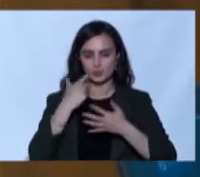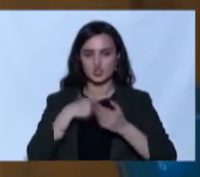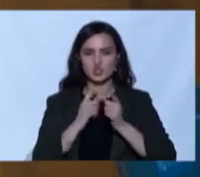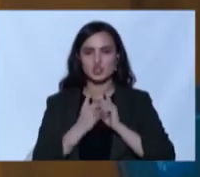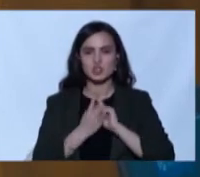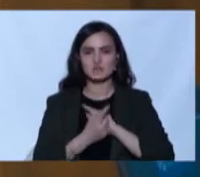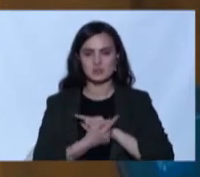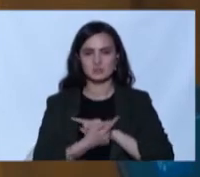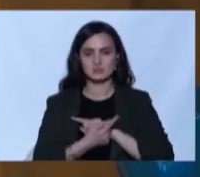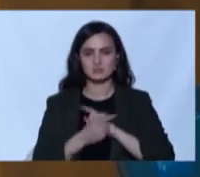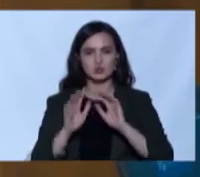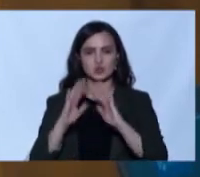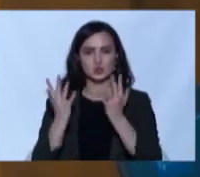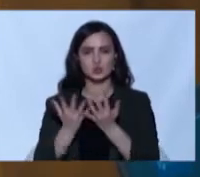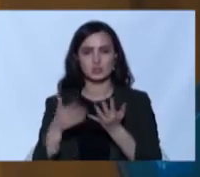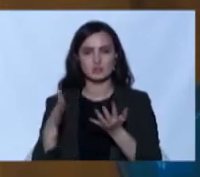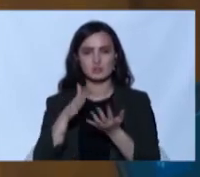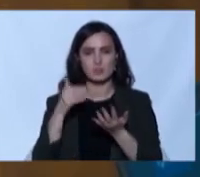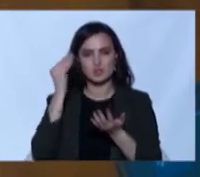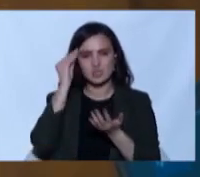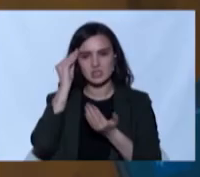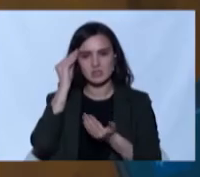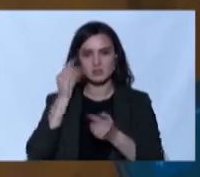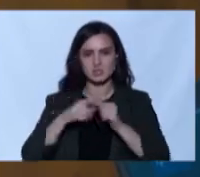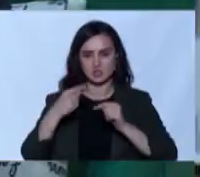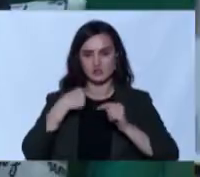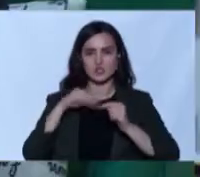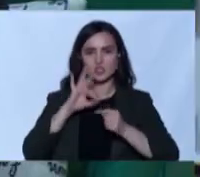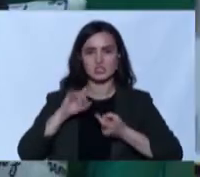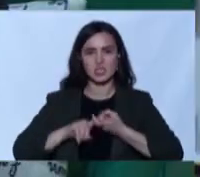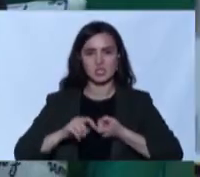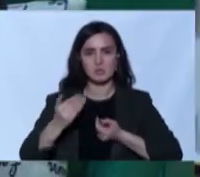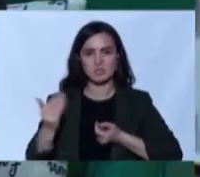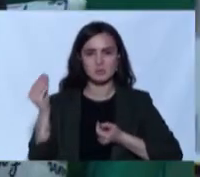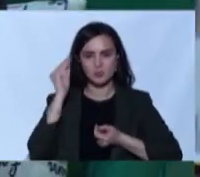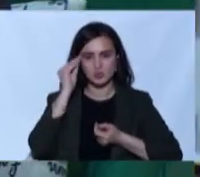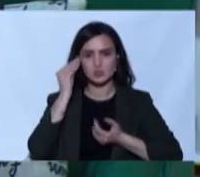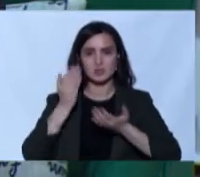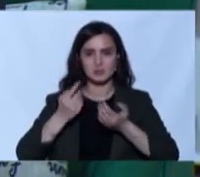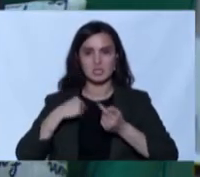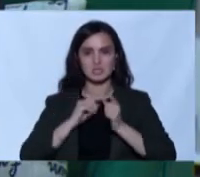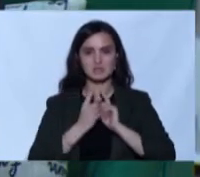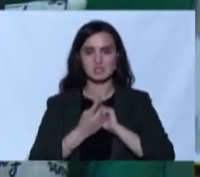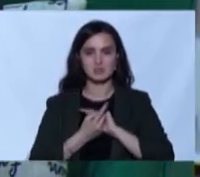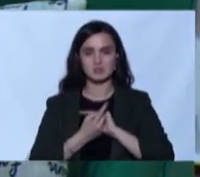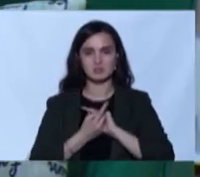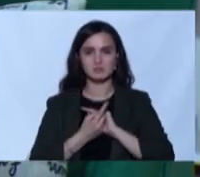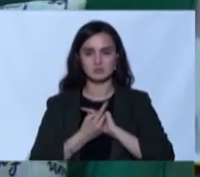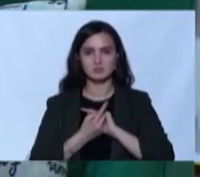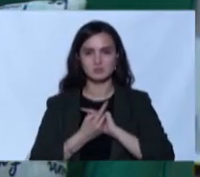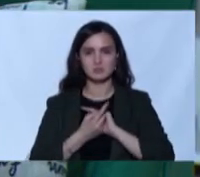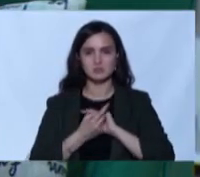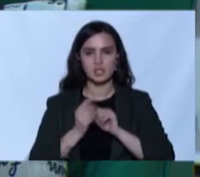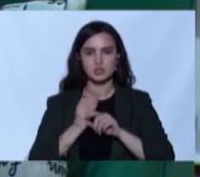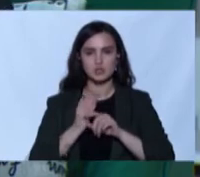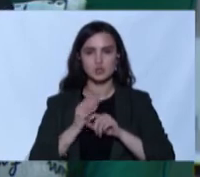changing societal views on ourselves. Maybe, but on a more simple point, that it's almost like they're like